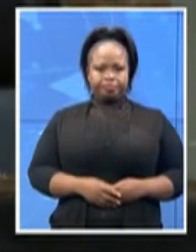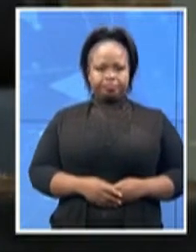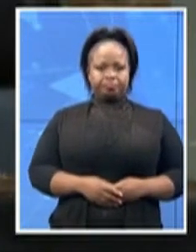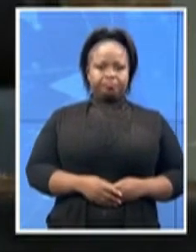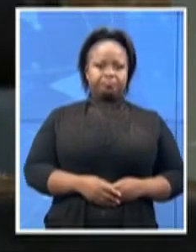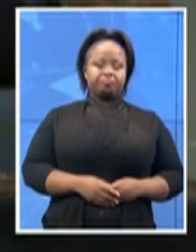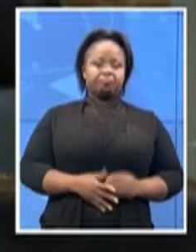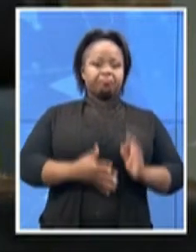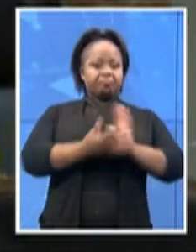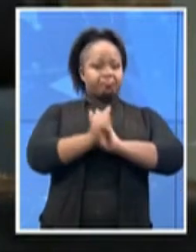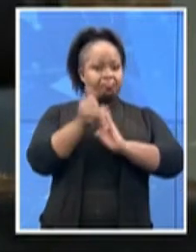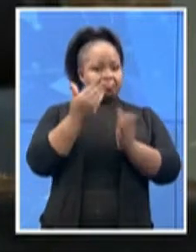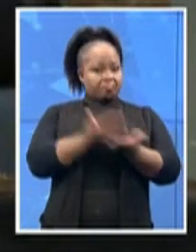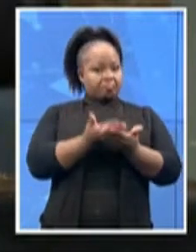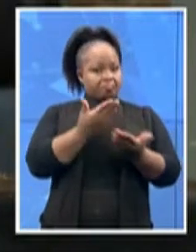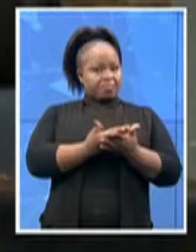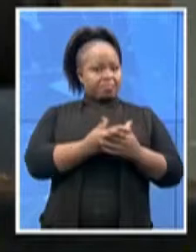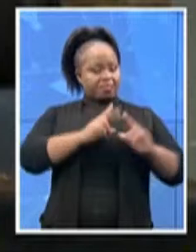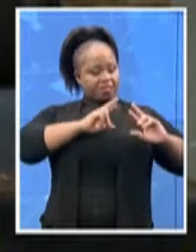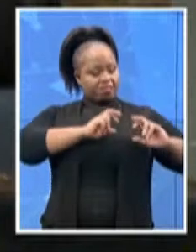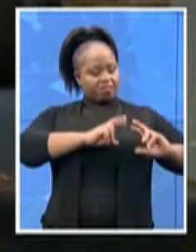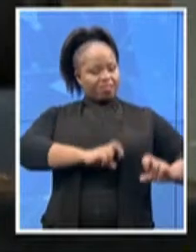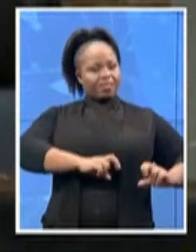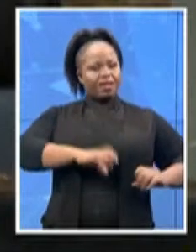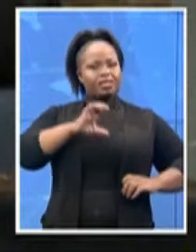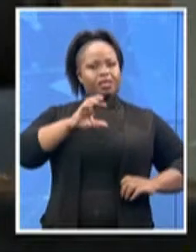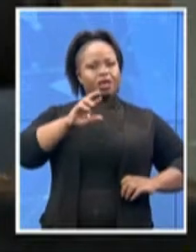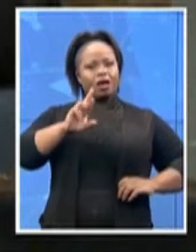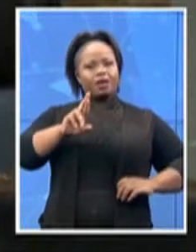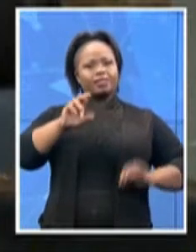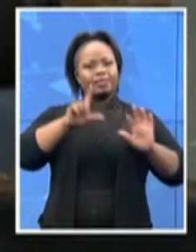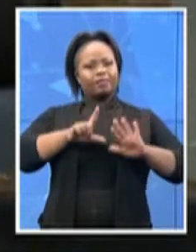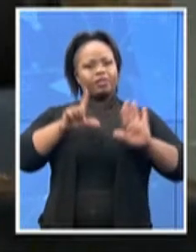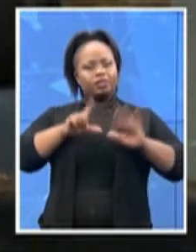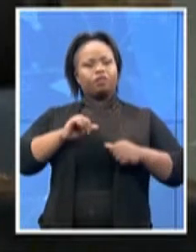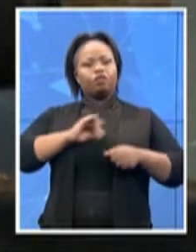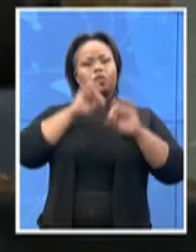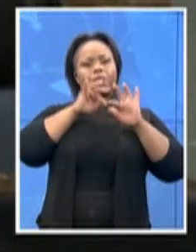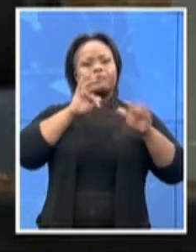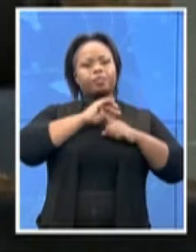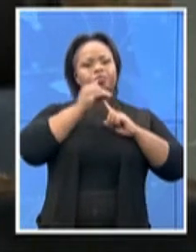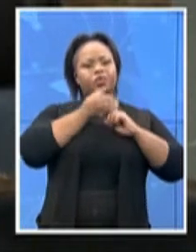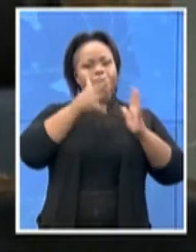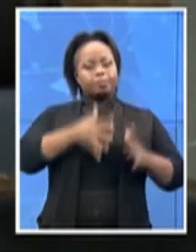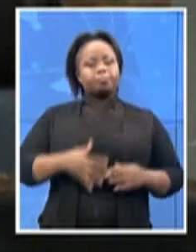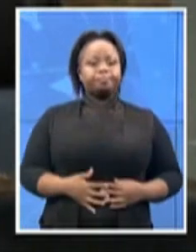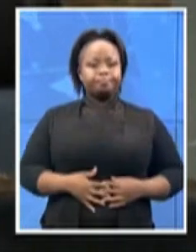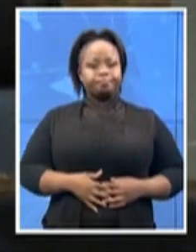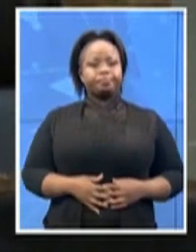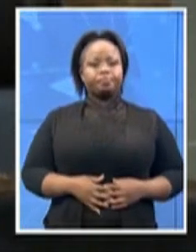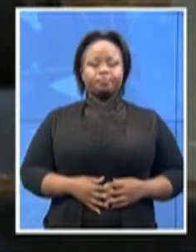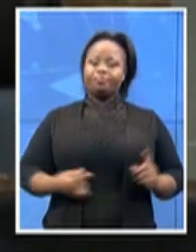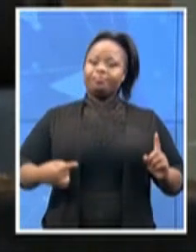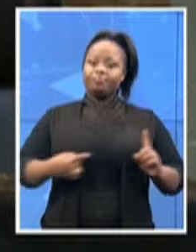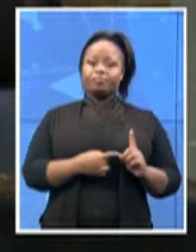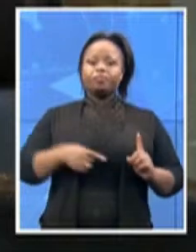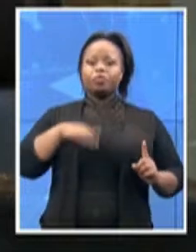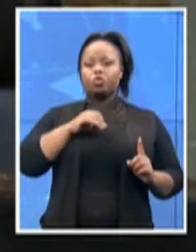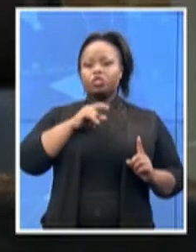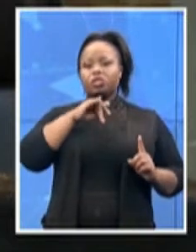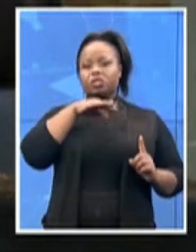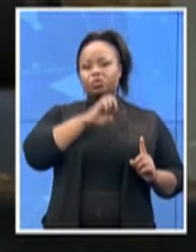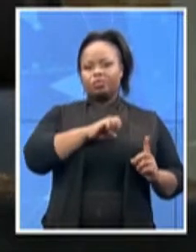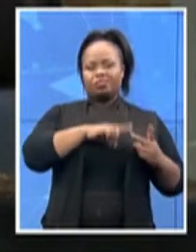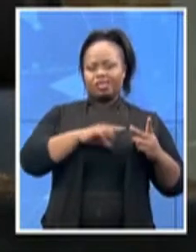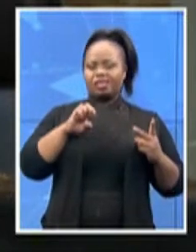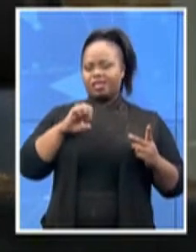the CR17 campaign. The Public Protector and the EFF argued that the High Court erred in